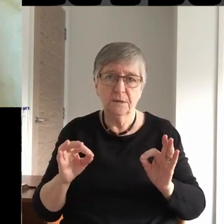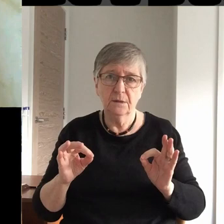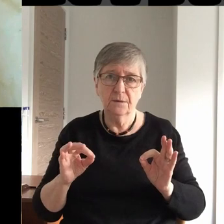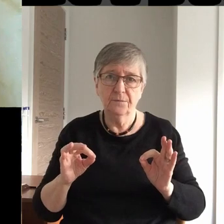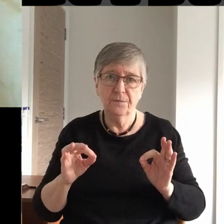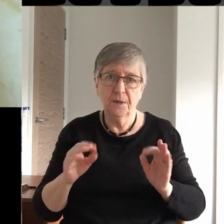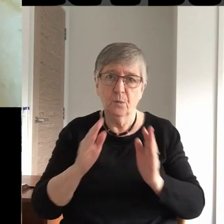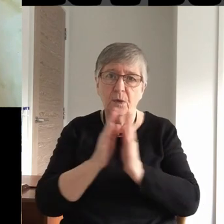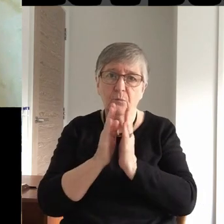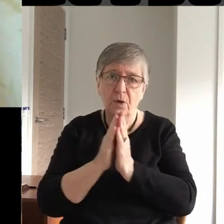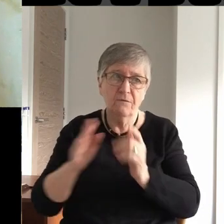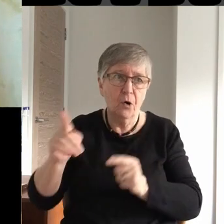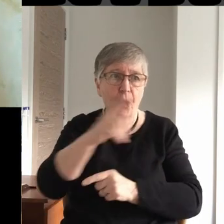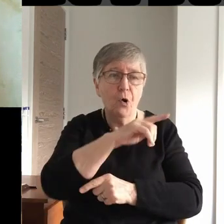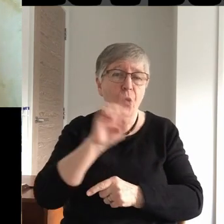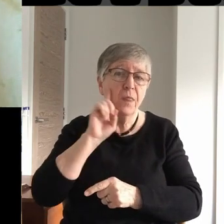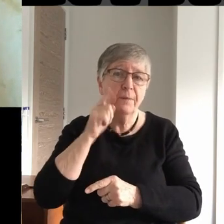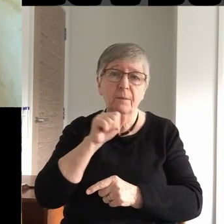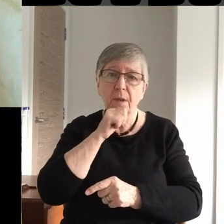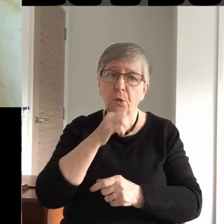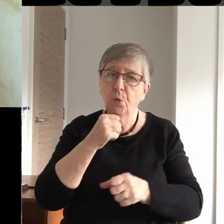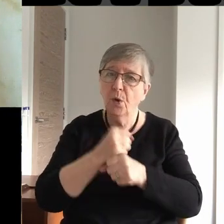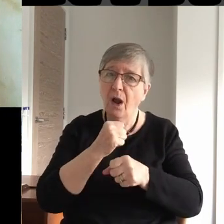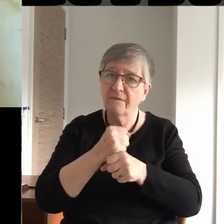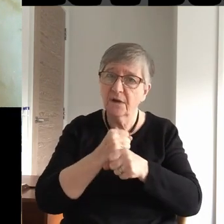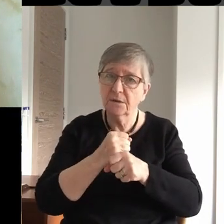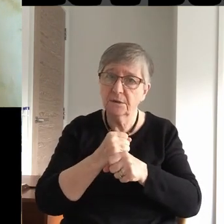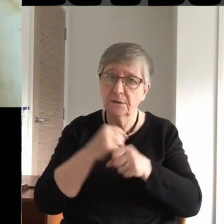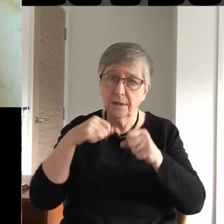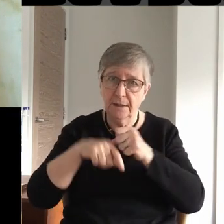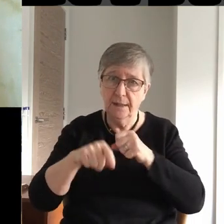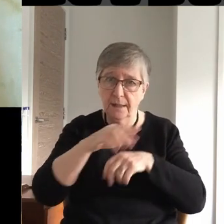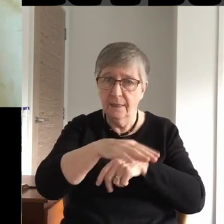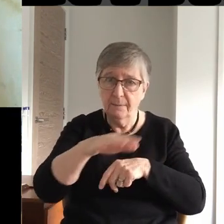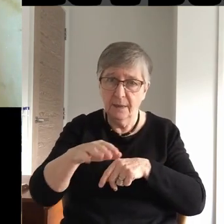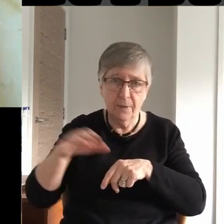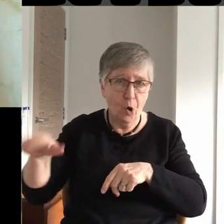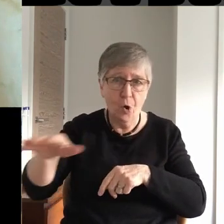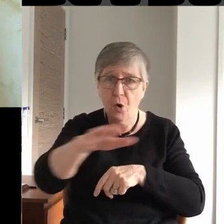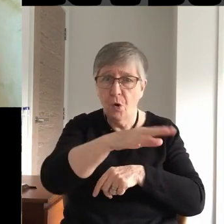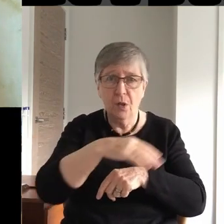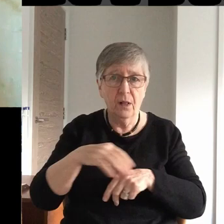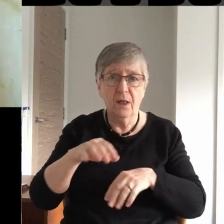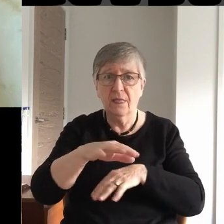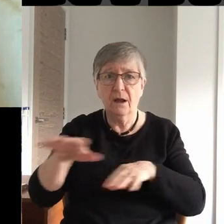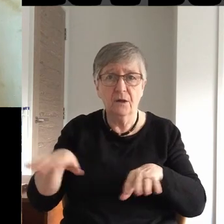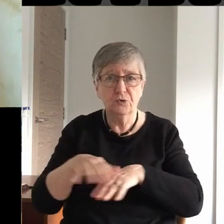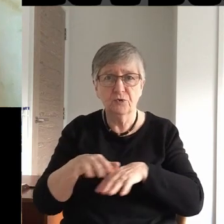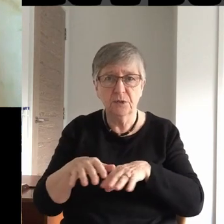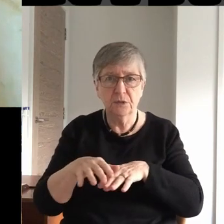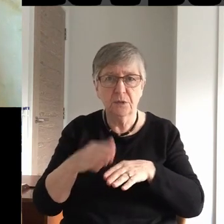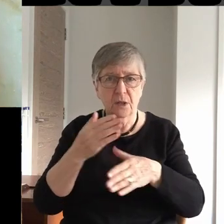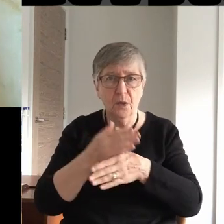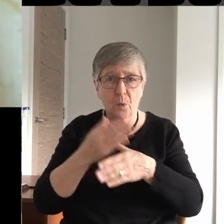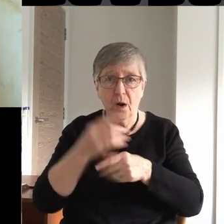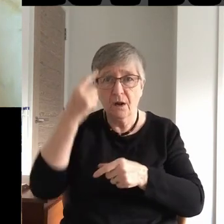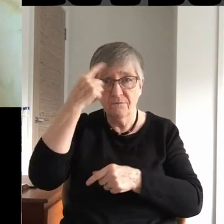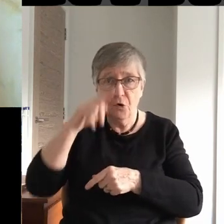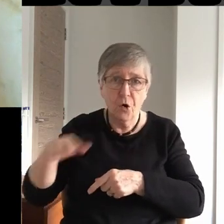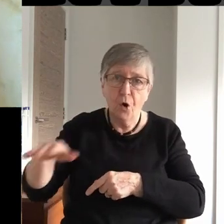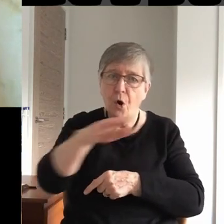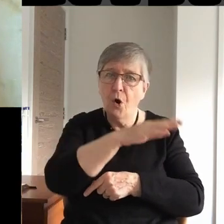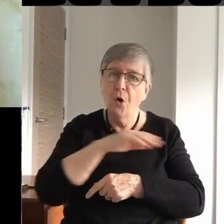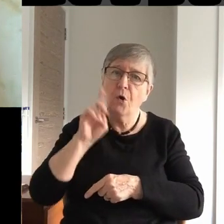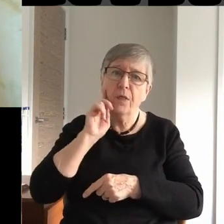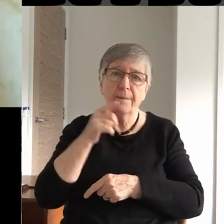for all those who govern on behalf of their people in every country, that they work for all and